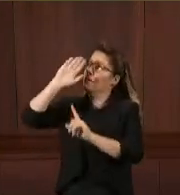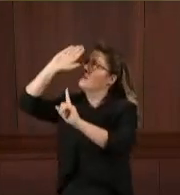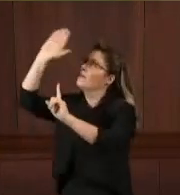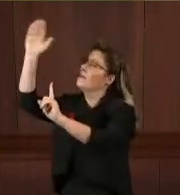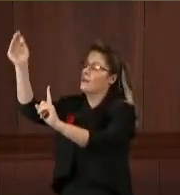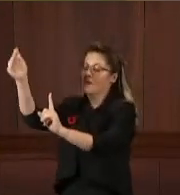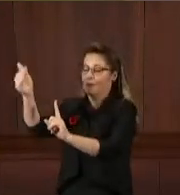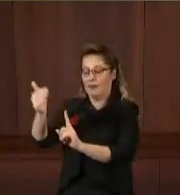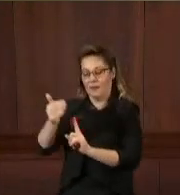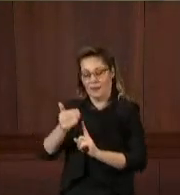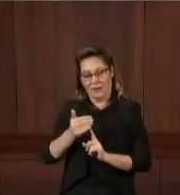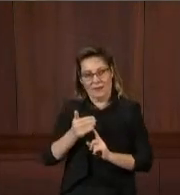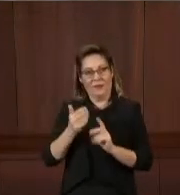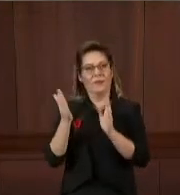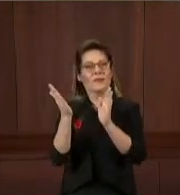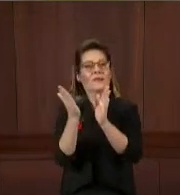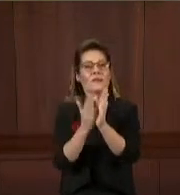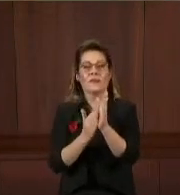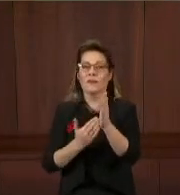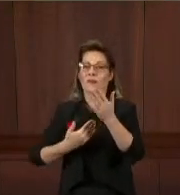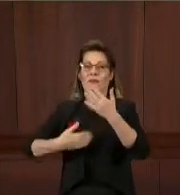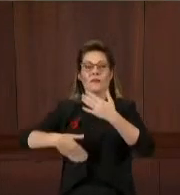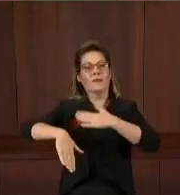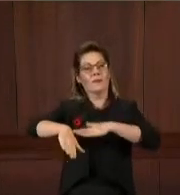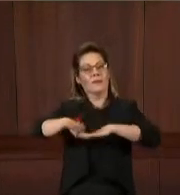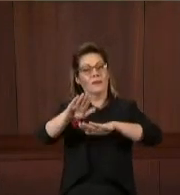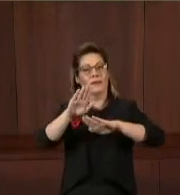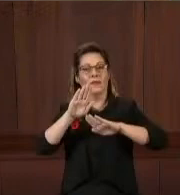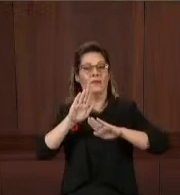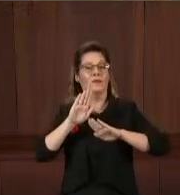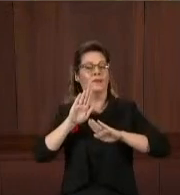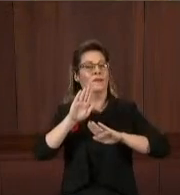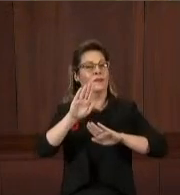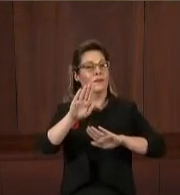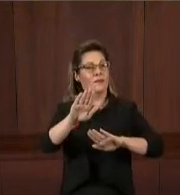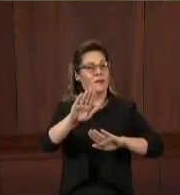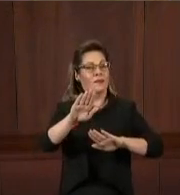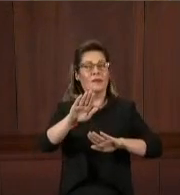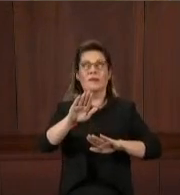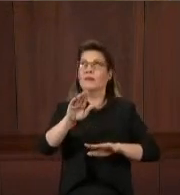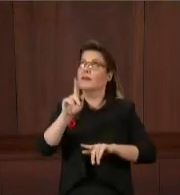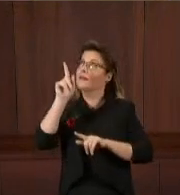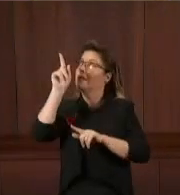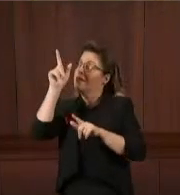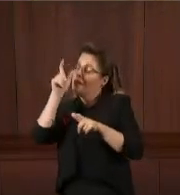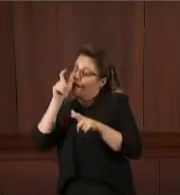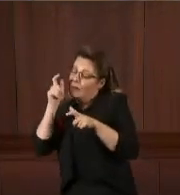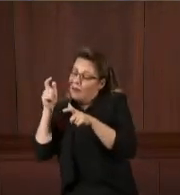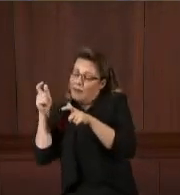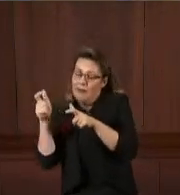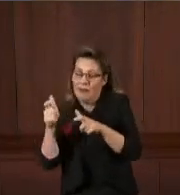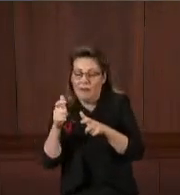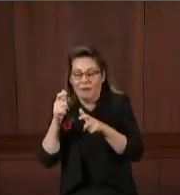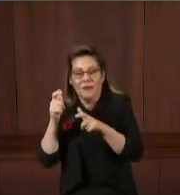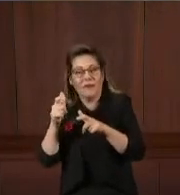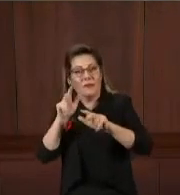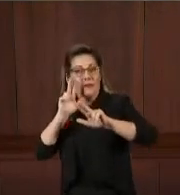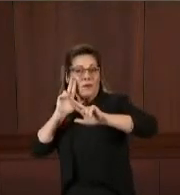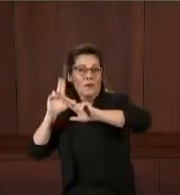entreat, God defend our free land. God